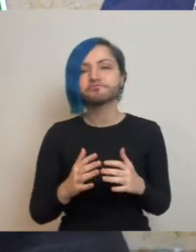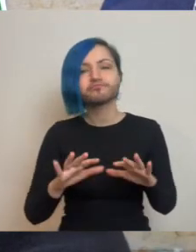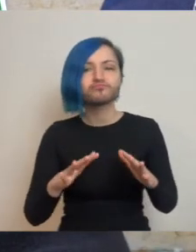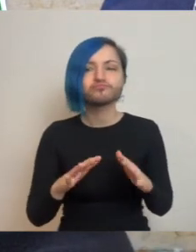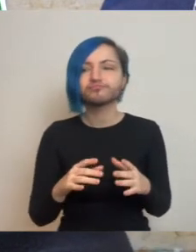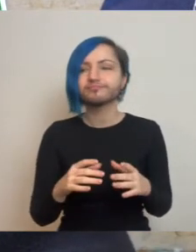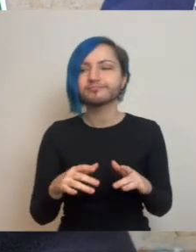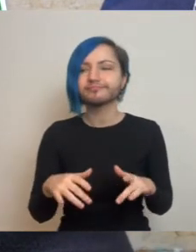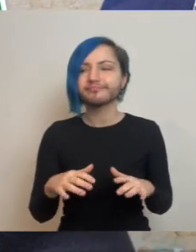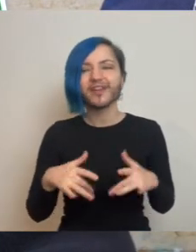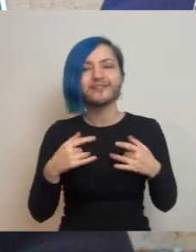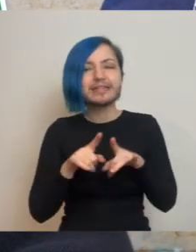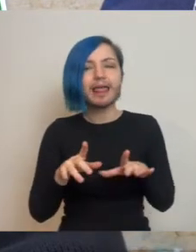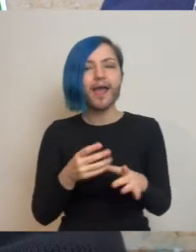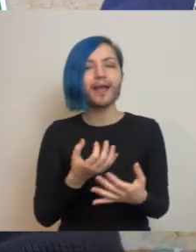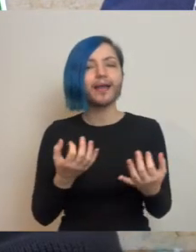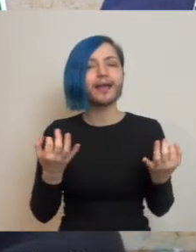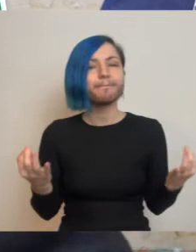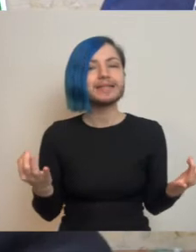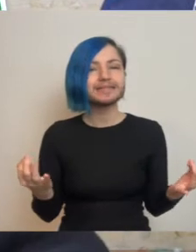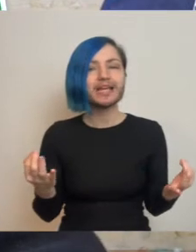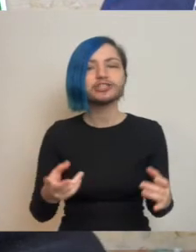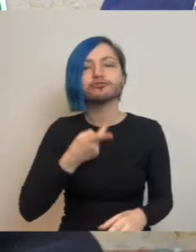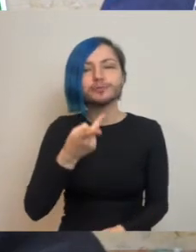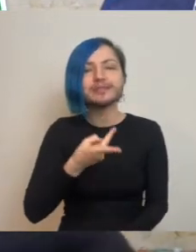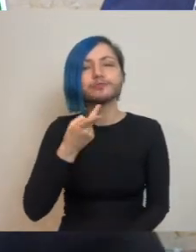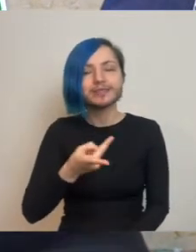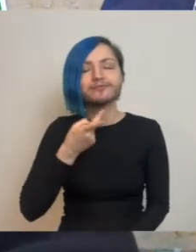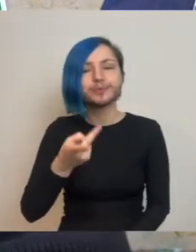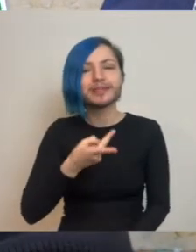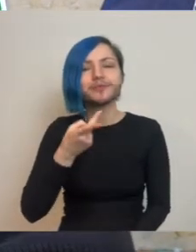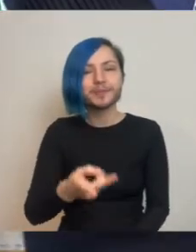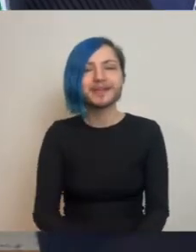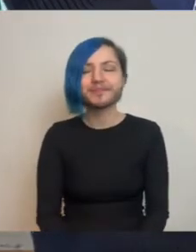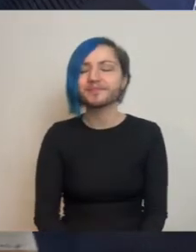it's almost like meditation to repeat the same thing over and over again.